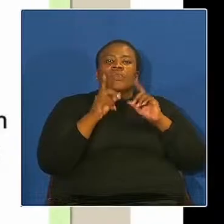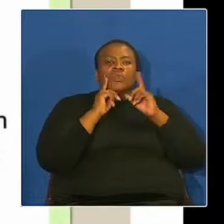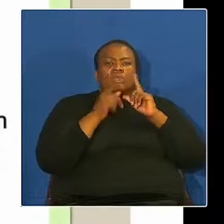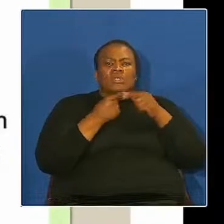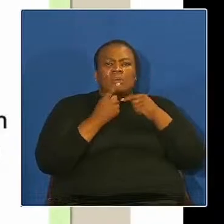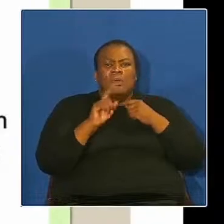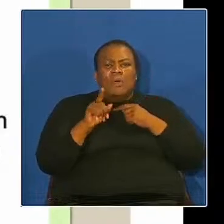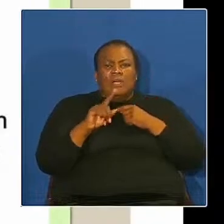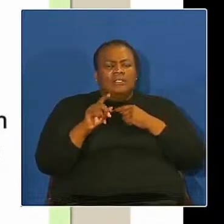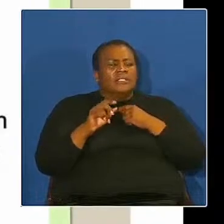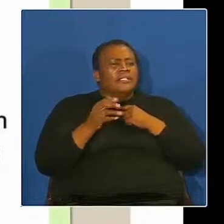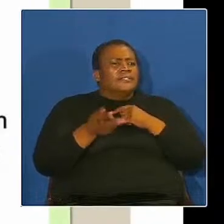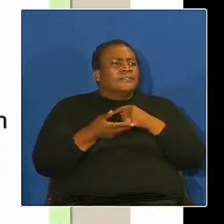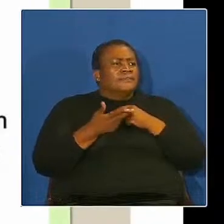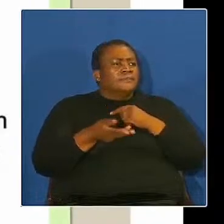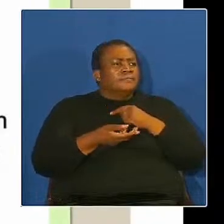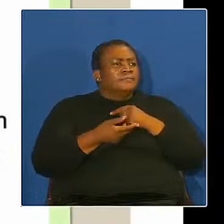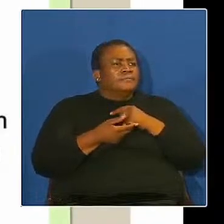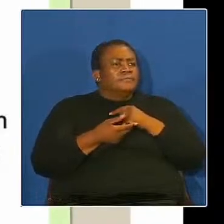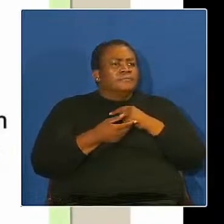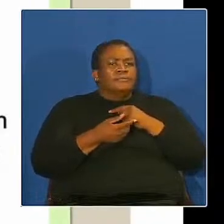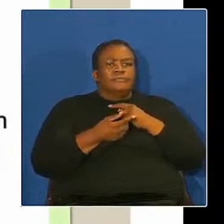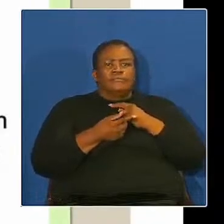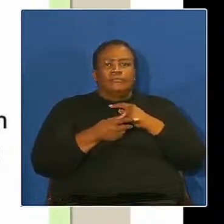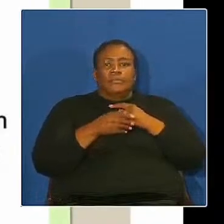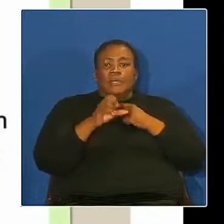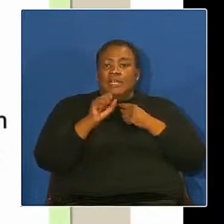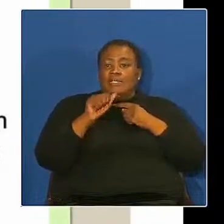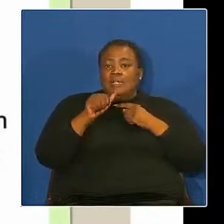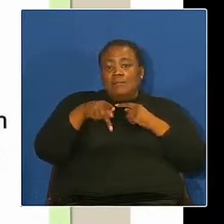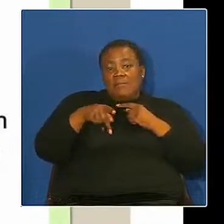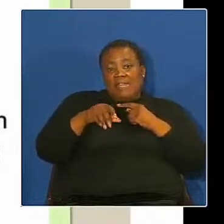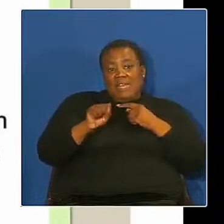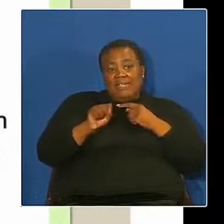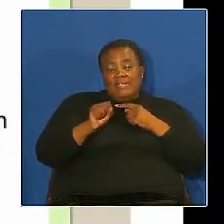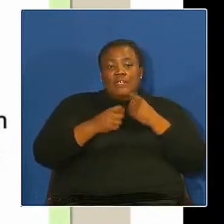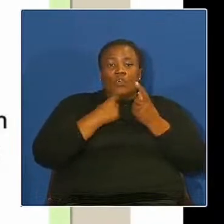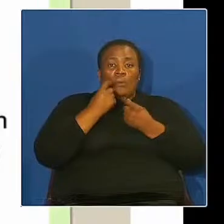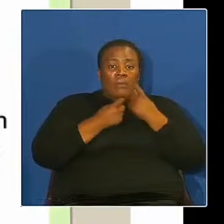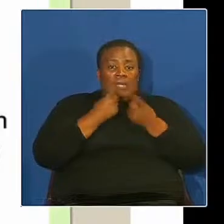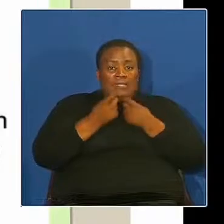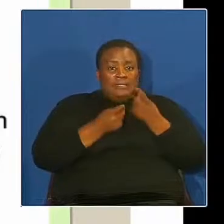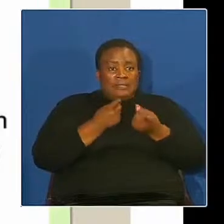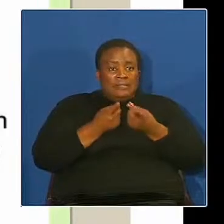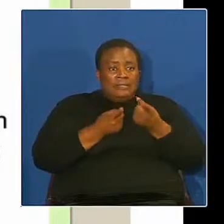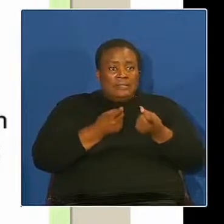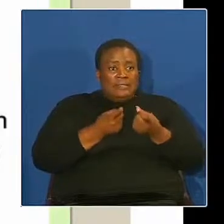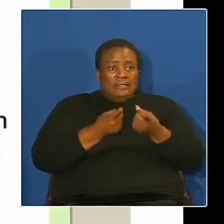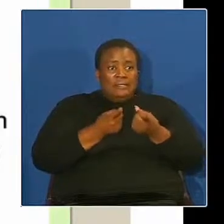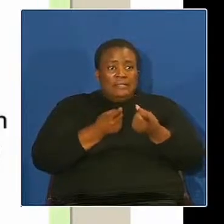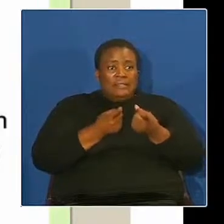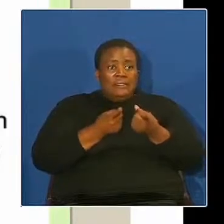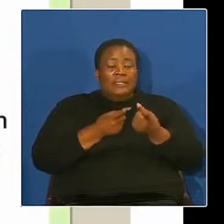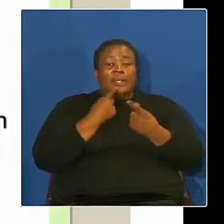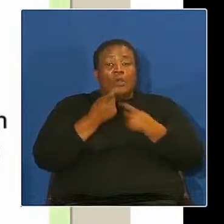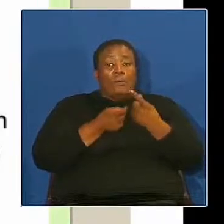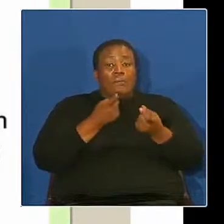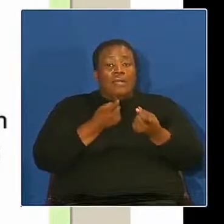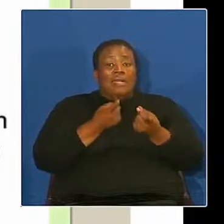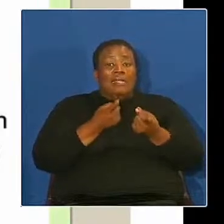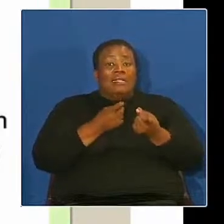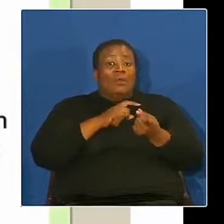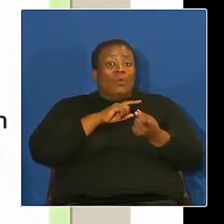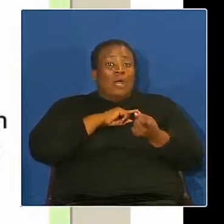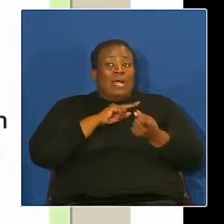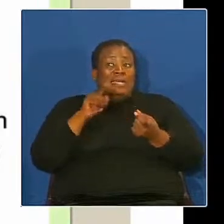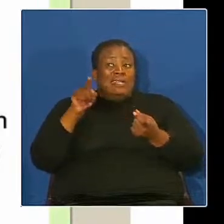complaints by the SAPS with regards to the services that are supposed to